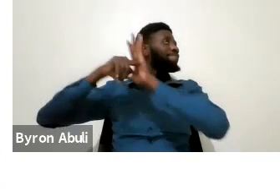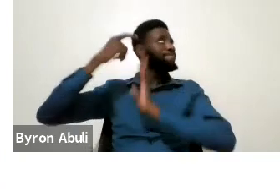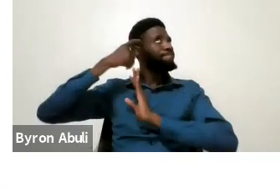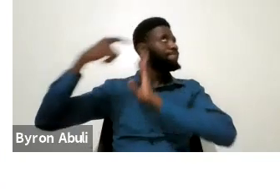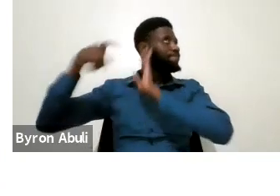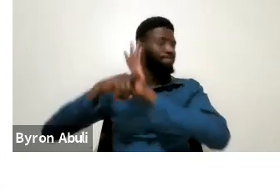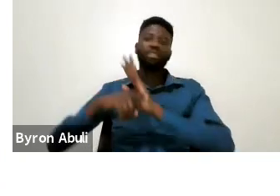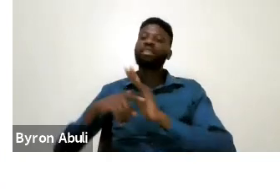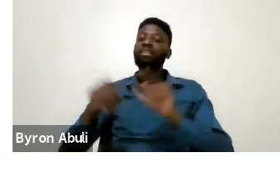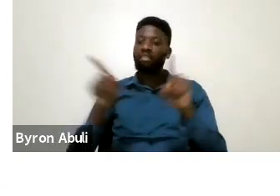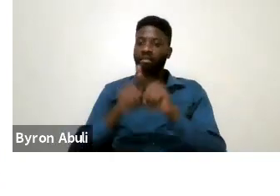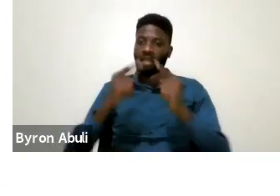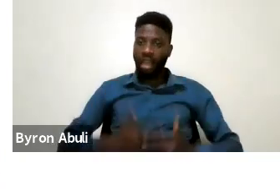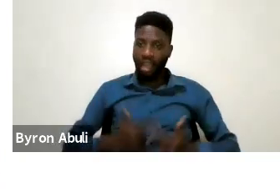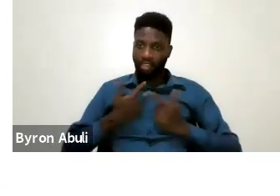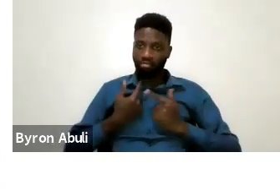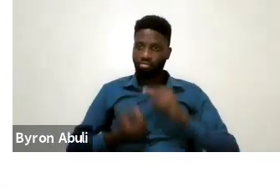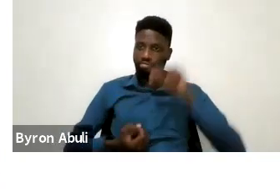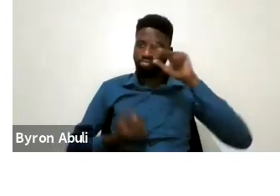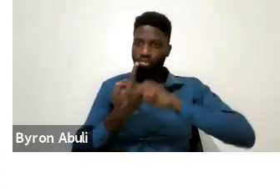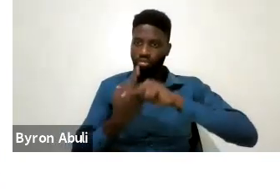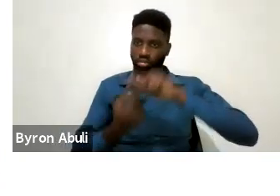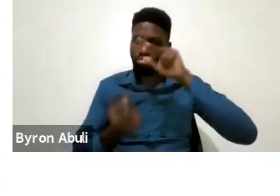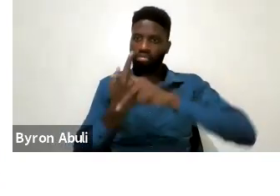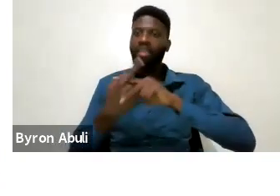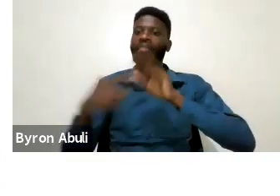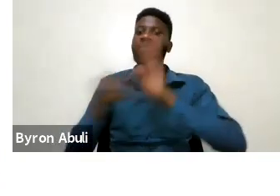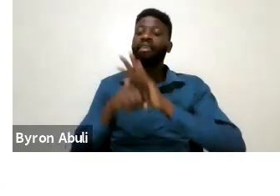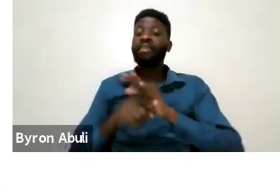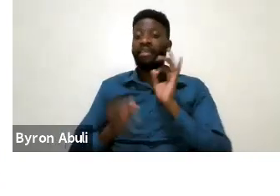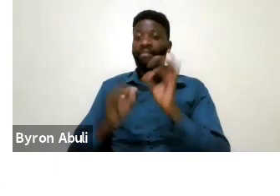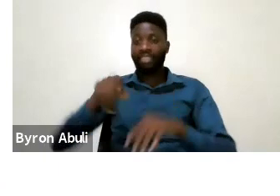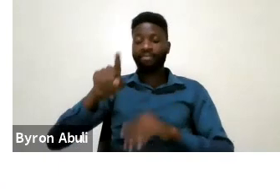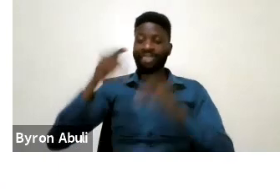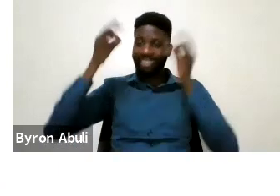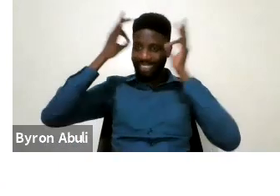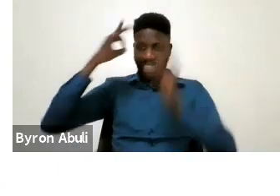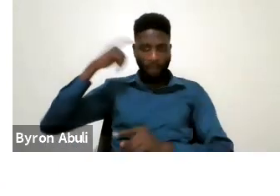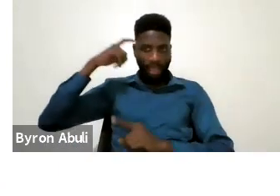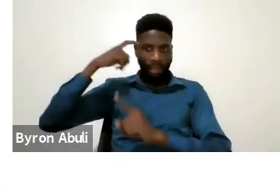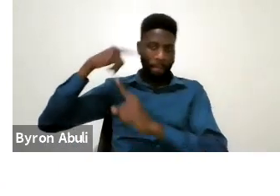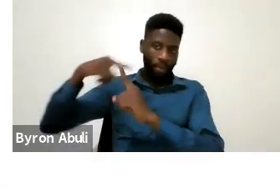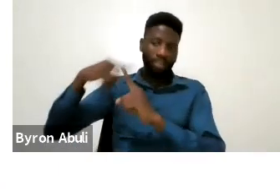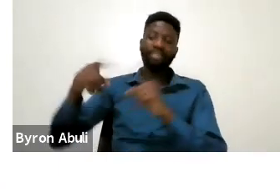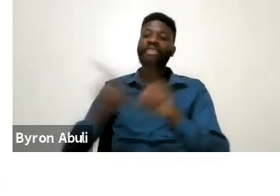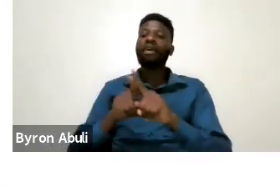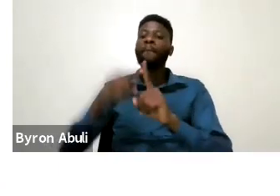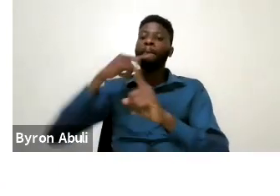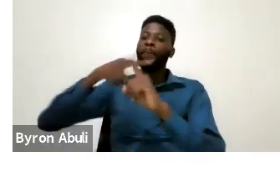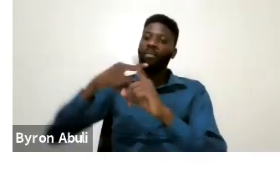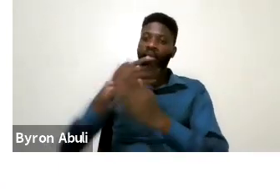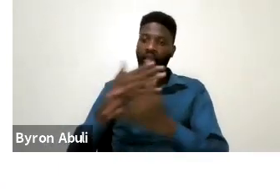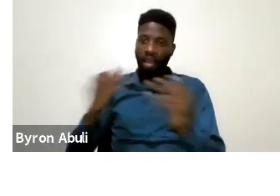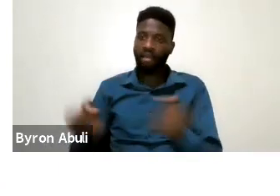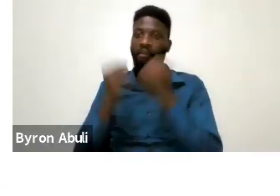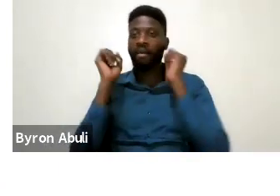manifesting in your life. But if you choose to be positive, then you'll always find that positive things keep happening. And when I was watching